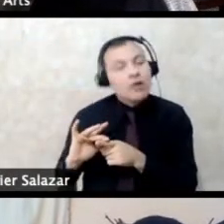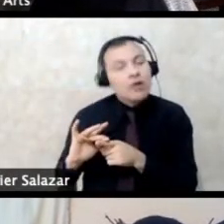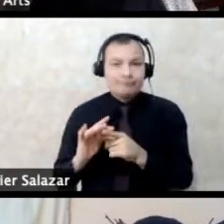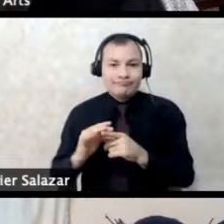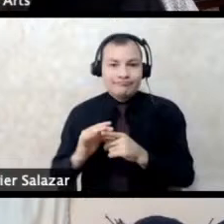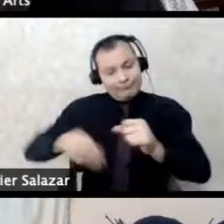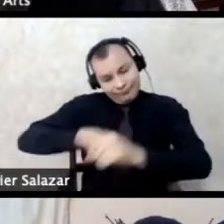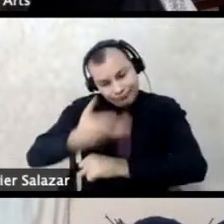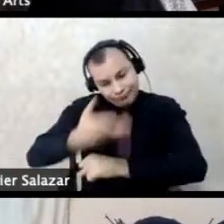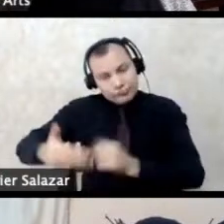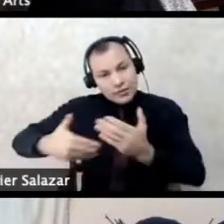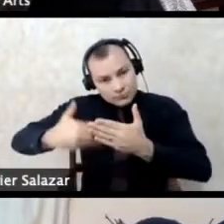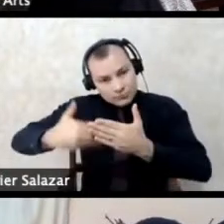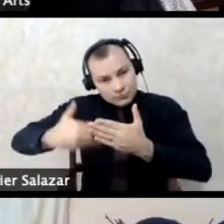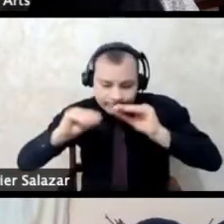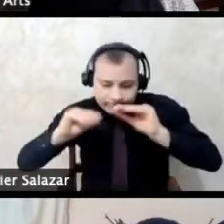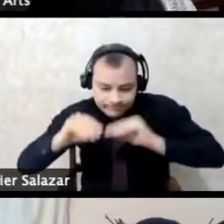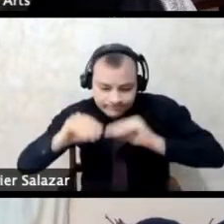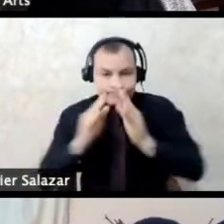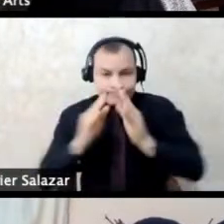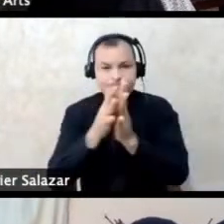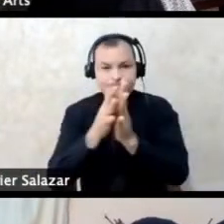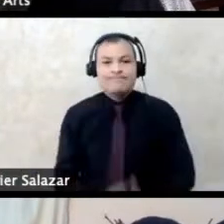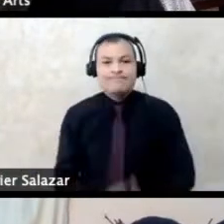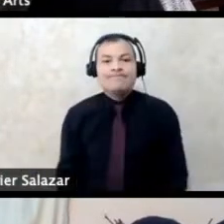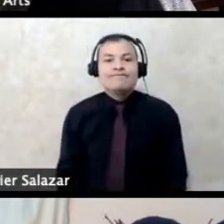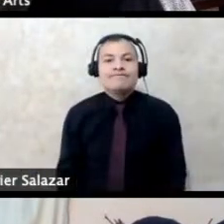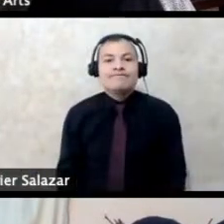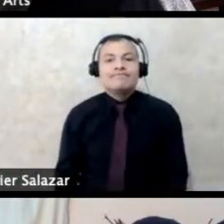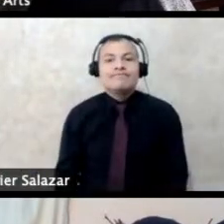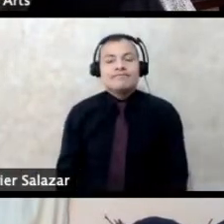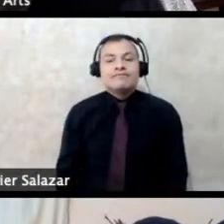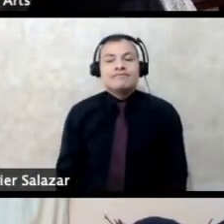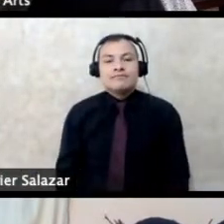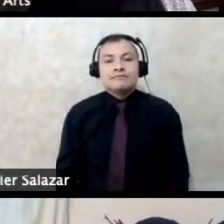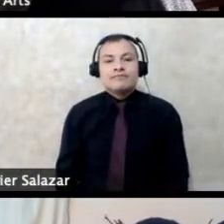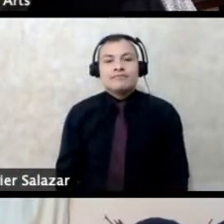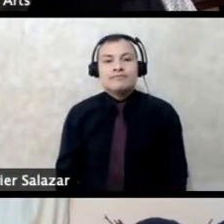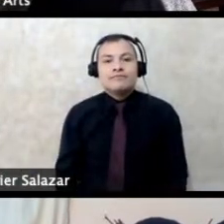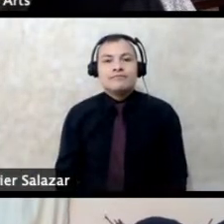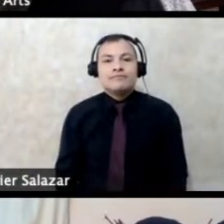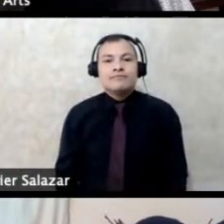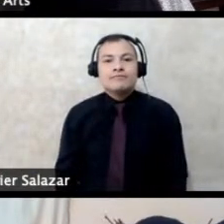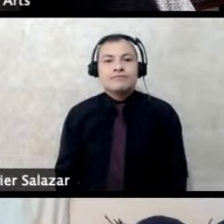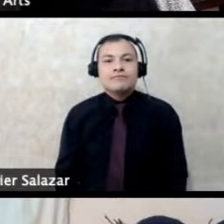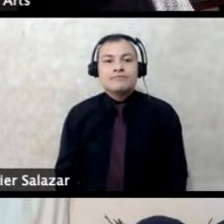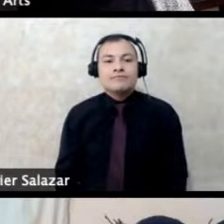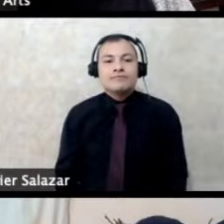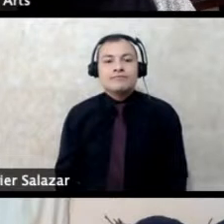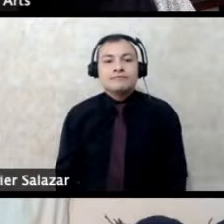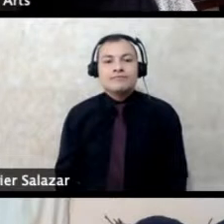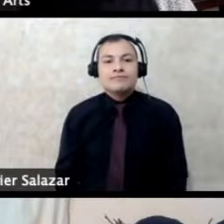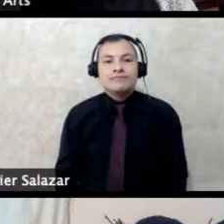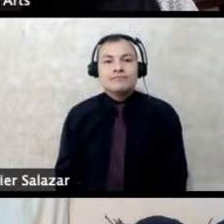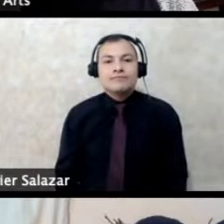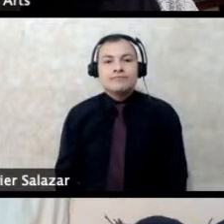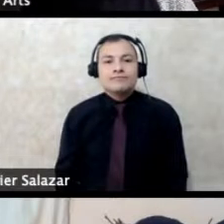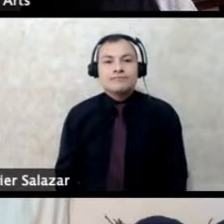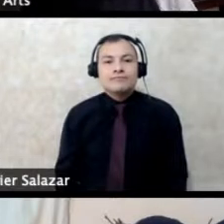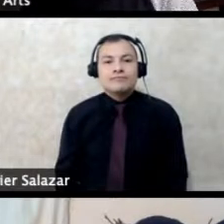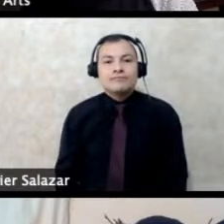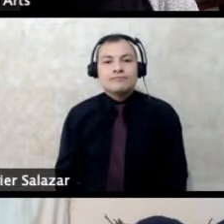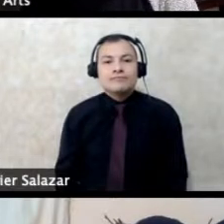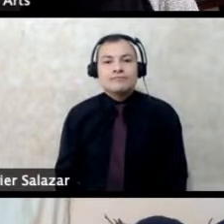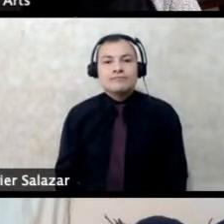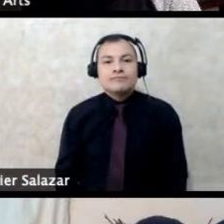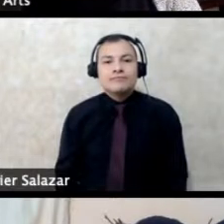places. So our work was simple, just to go to the shelter and try to help, and we learned how to